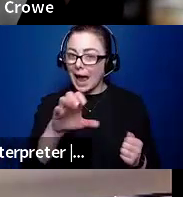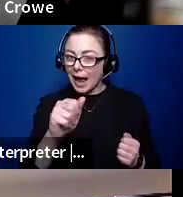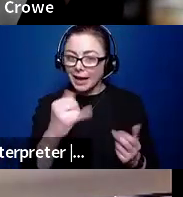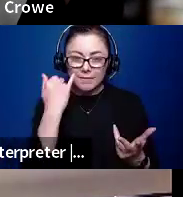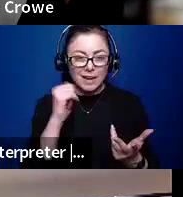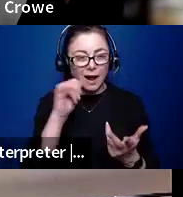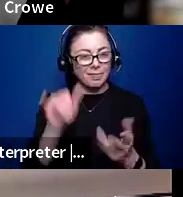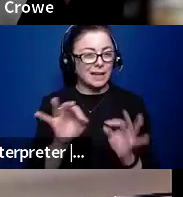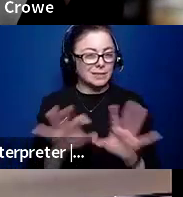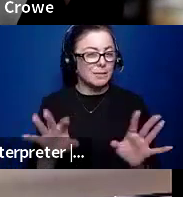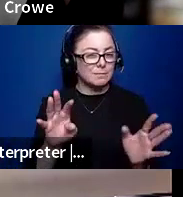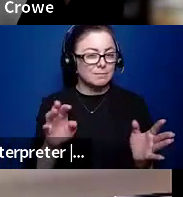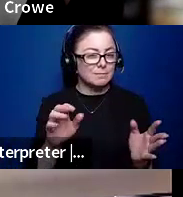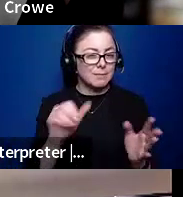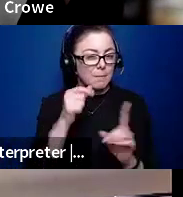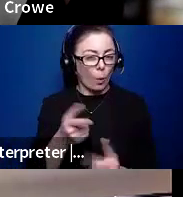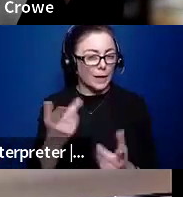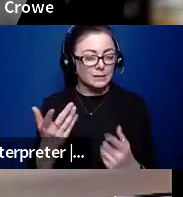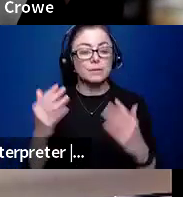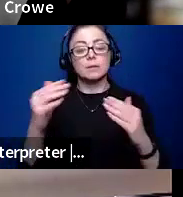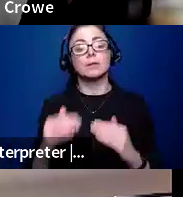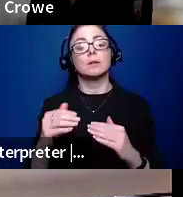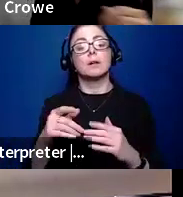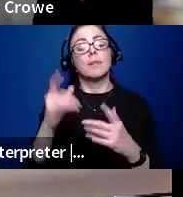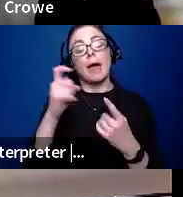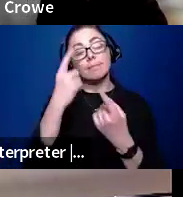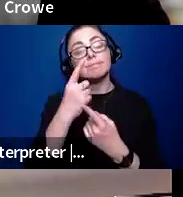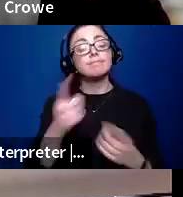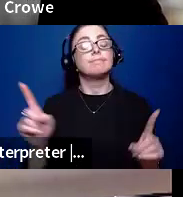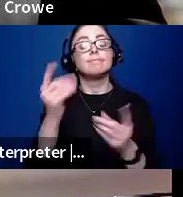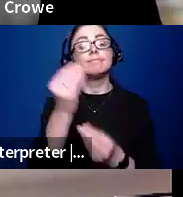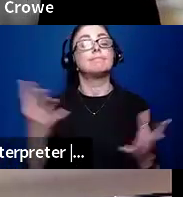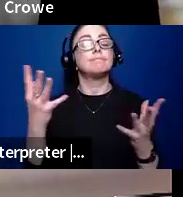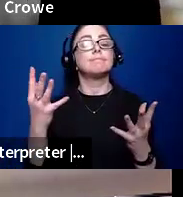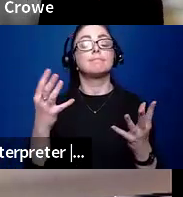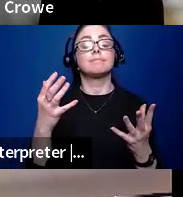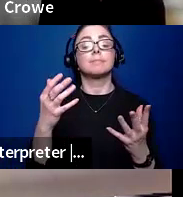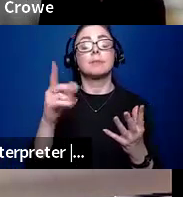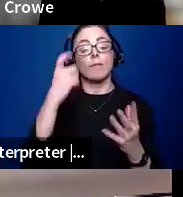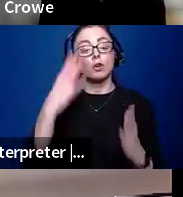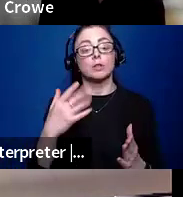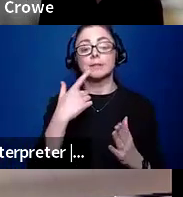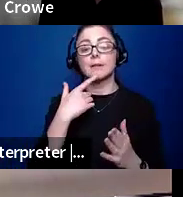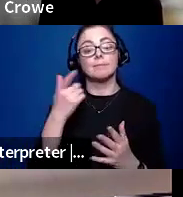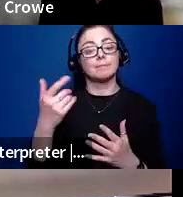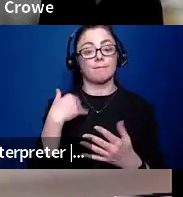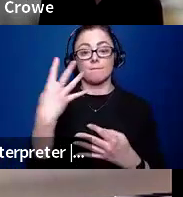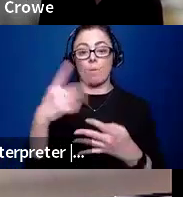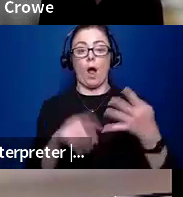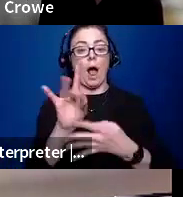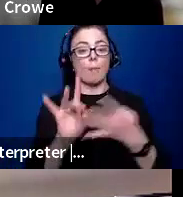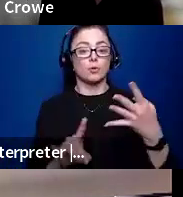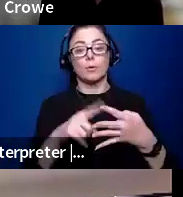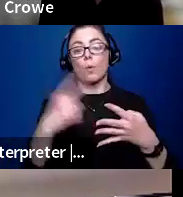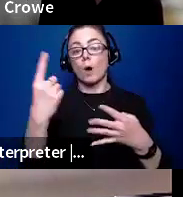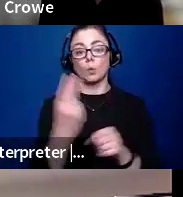the condition of the state address, she stated there are 4 options. The first is to stay with your local AEA. The second is using